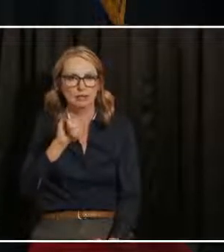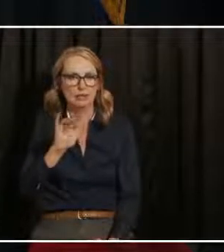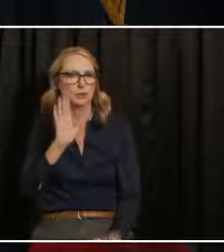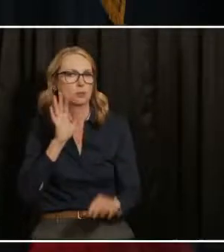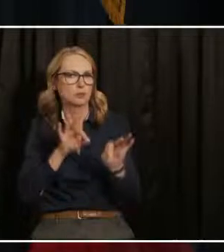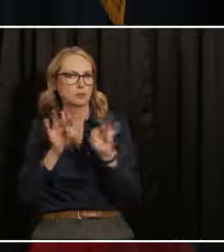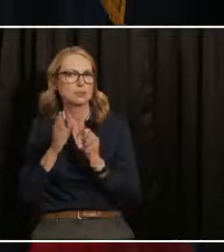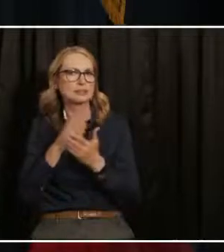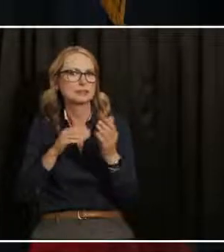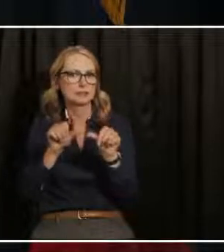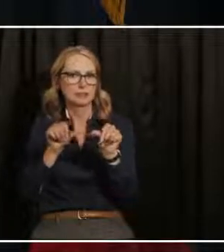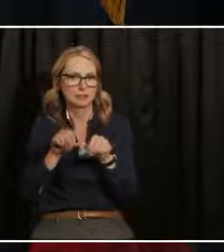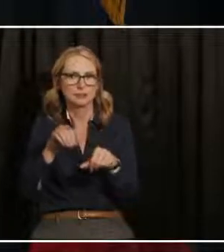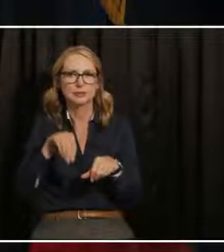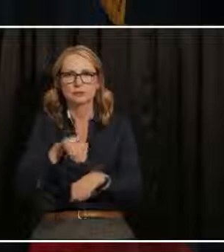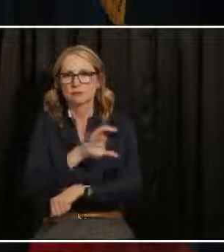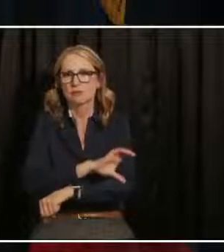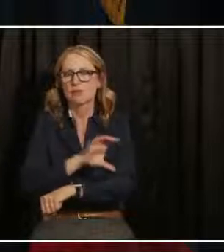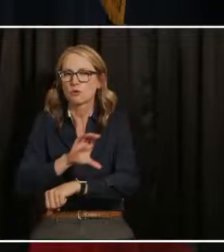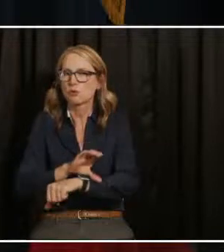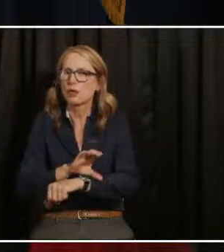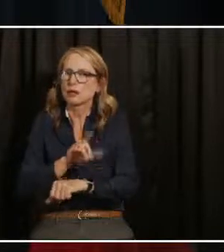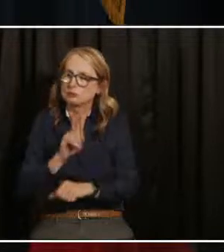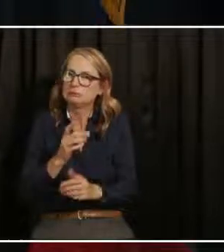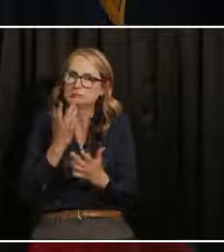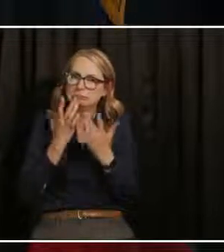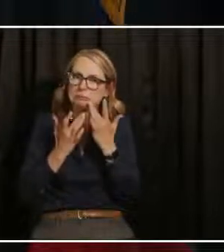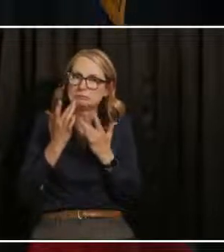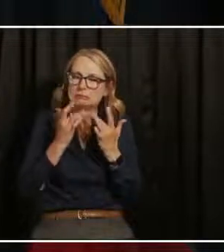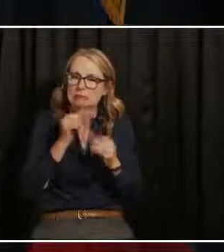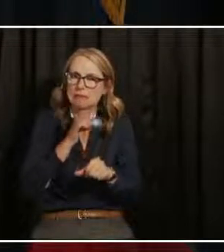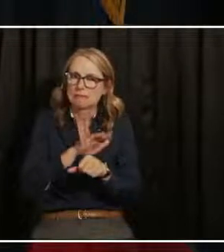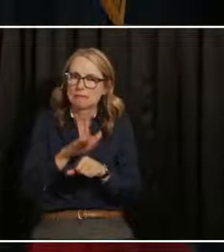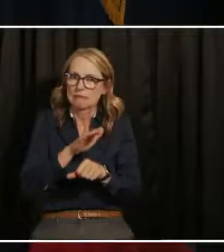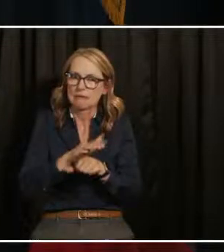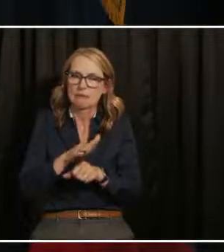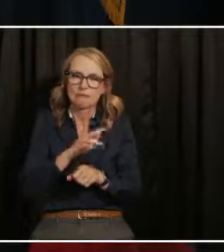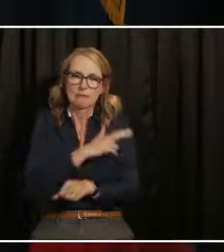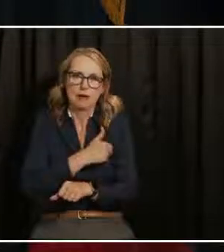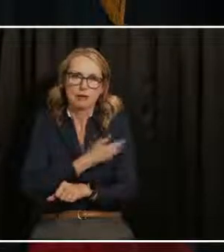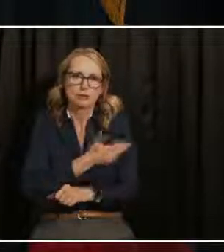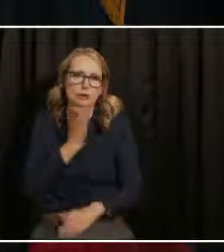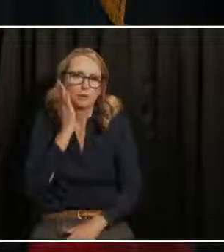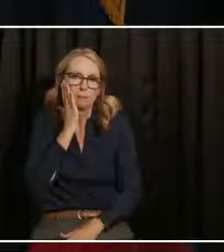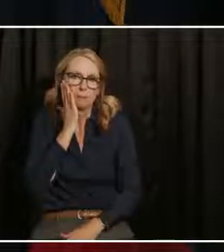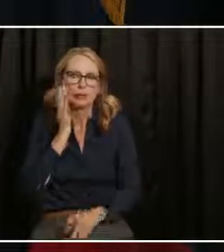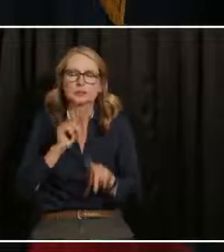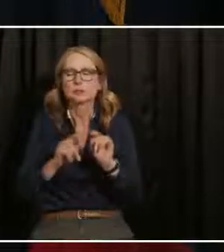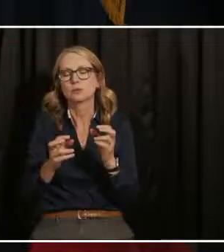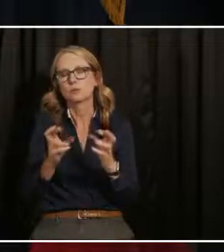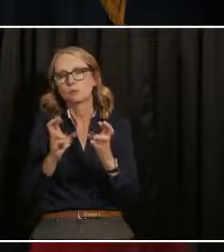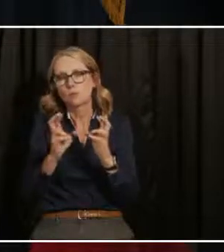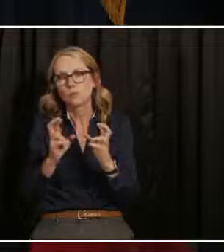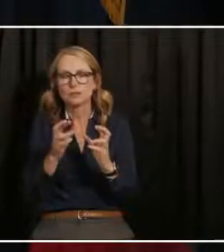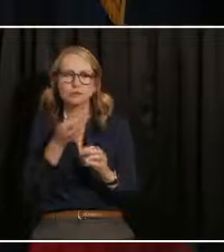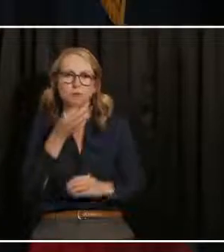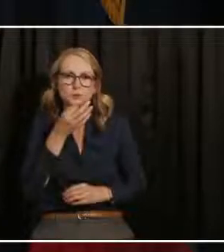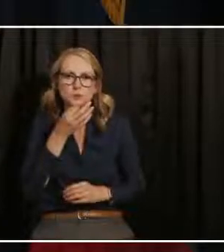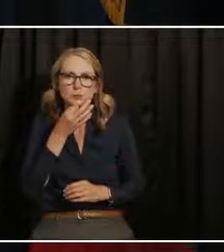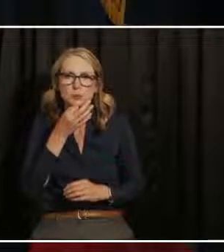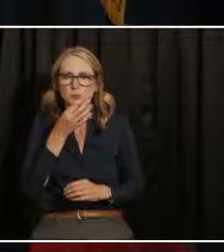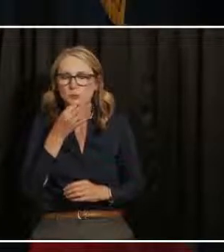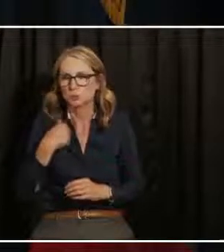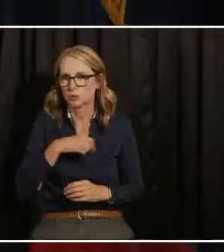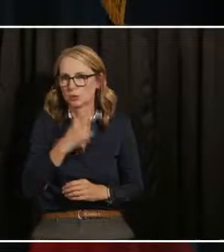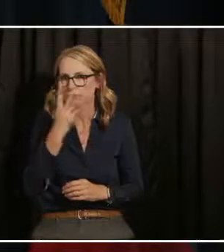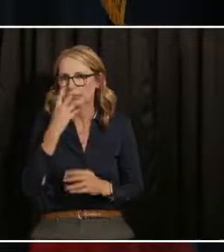hospitalizations. But we hope that number will decrease, and we'll have more news in a few days or a week about what that trend might